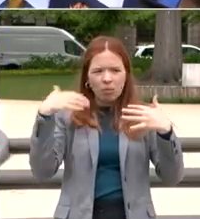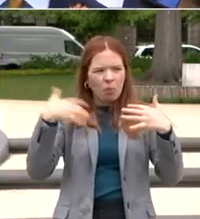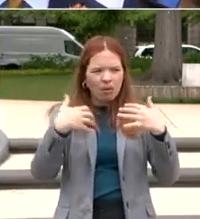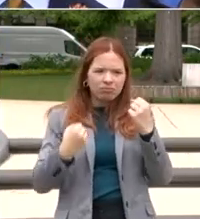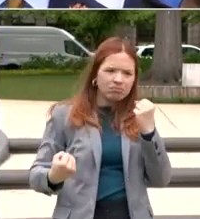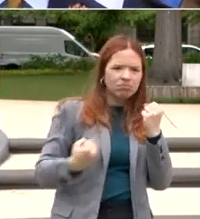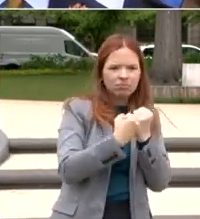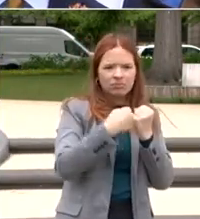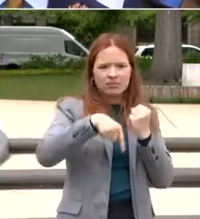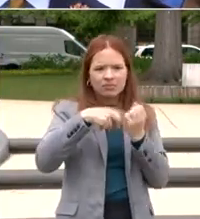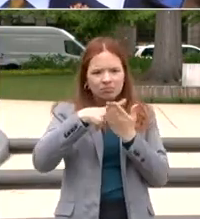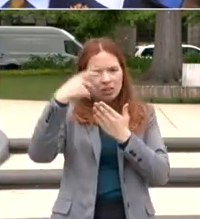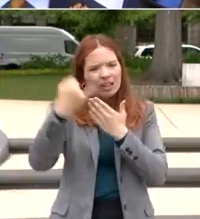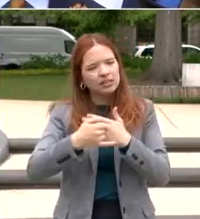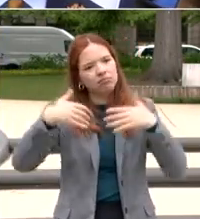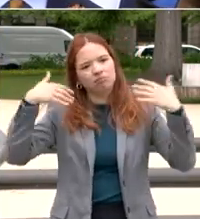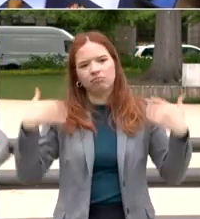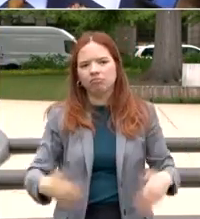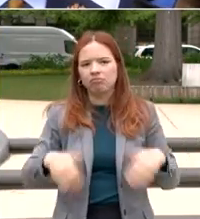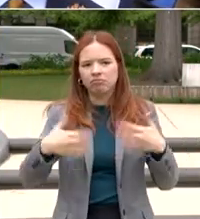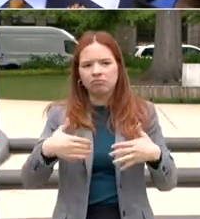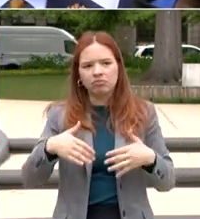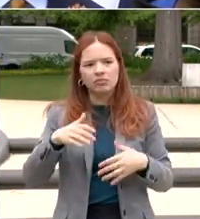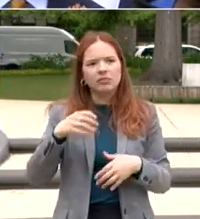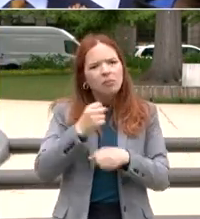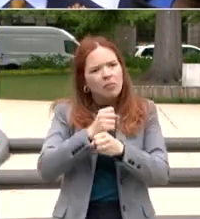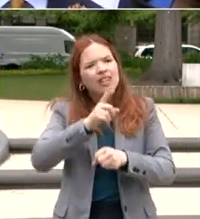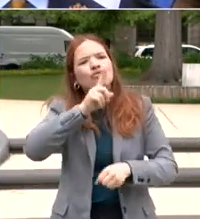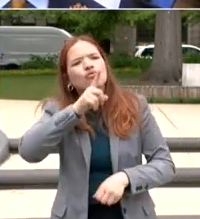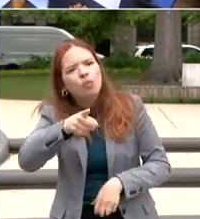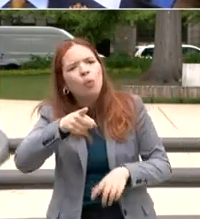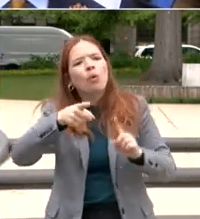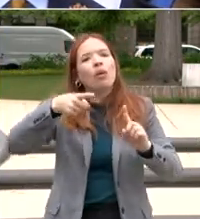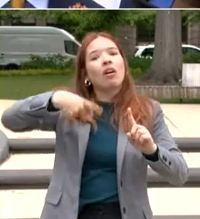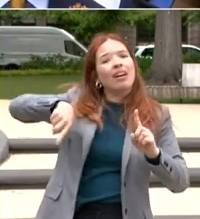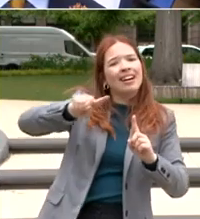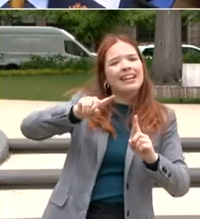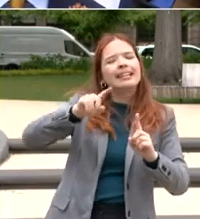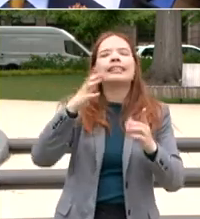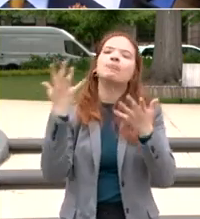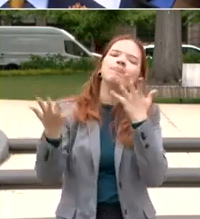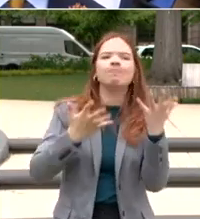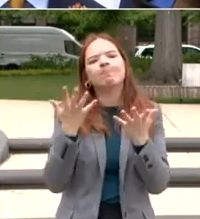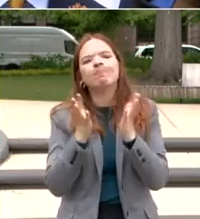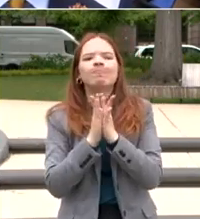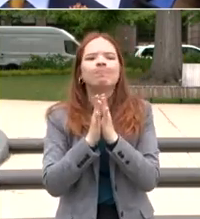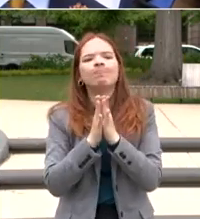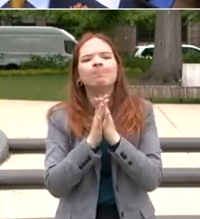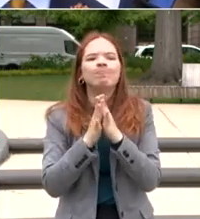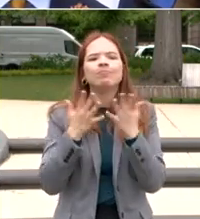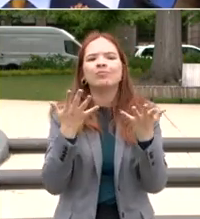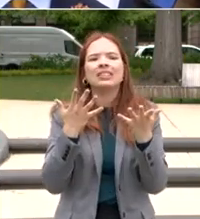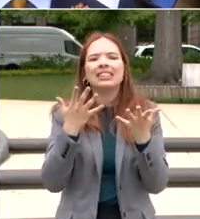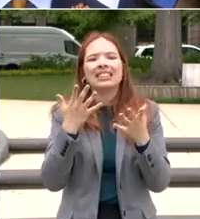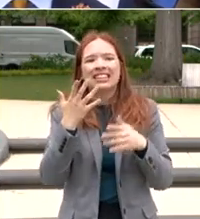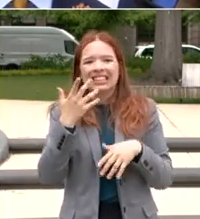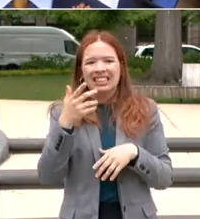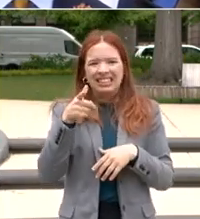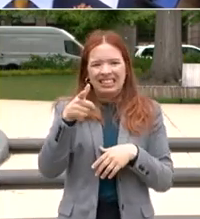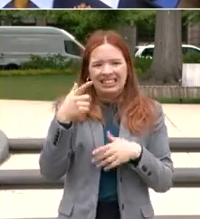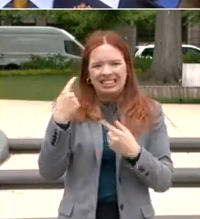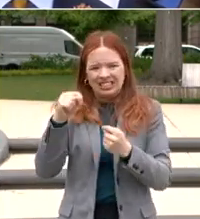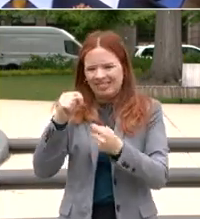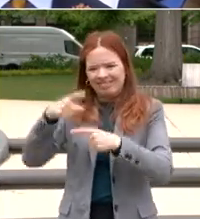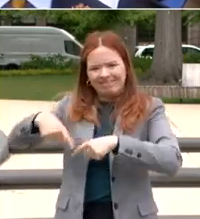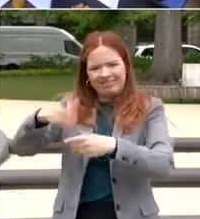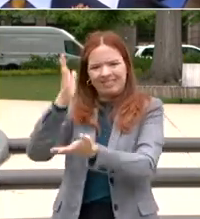project and in support of making sure that we are not affirming any things that will kill downtown's recovery. It's